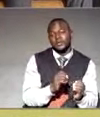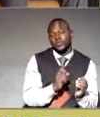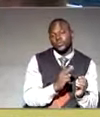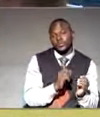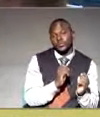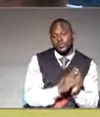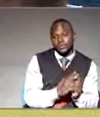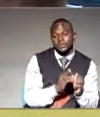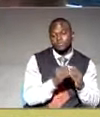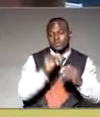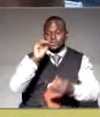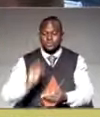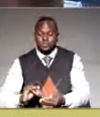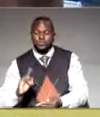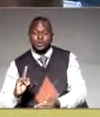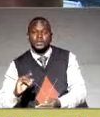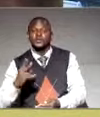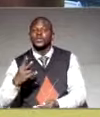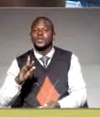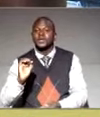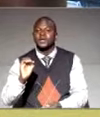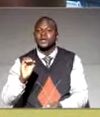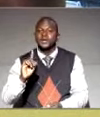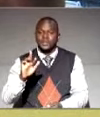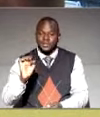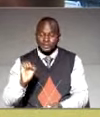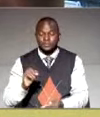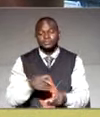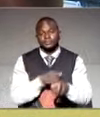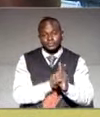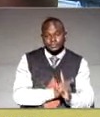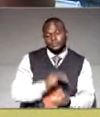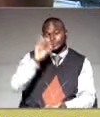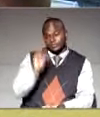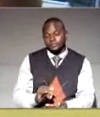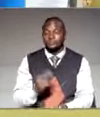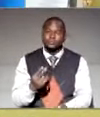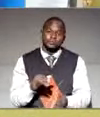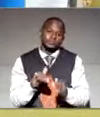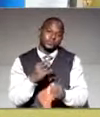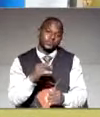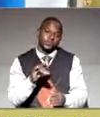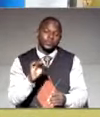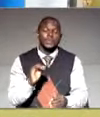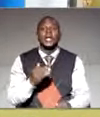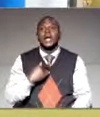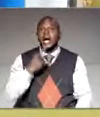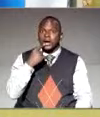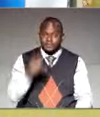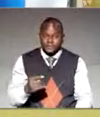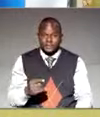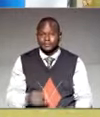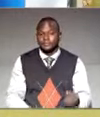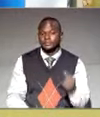to just 1 in 2018, whereas security concerns were reduced to 2 in 2018. But I have to say, in